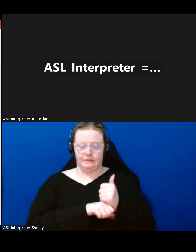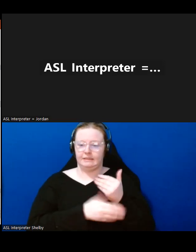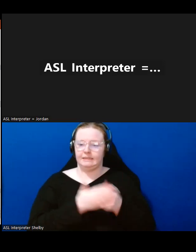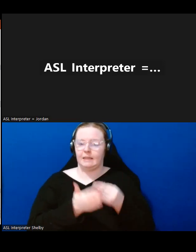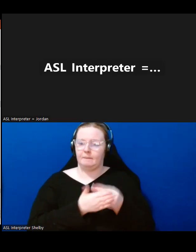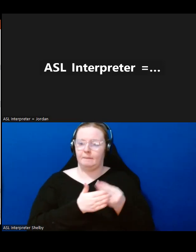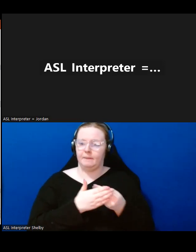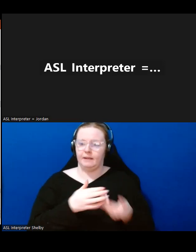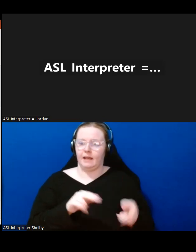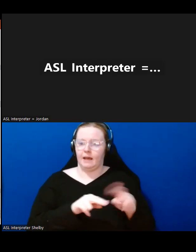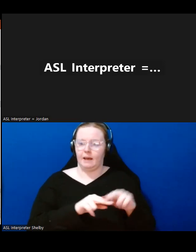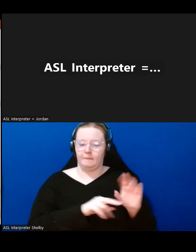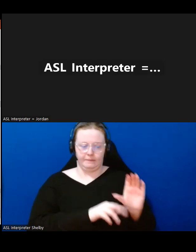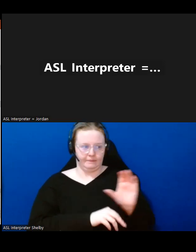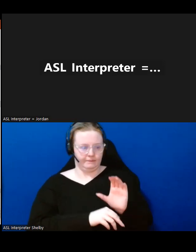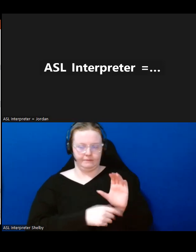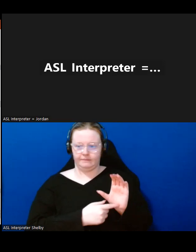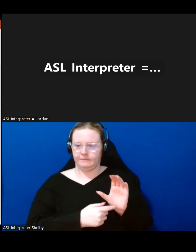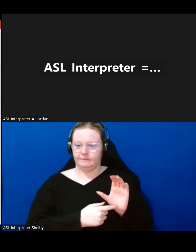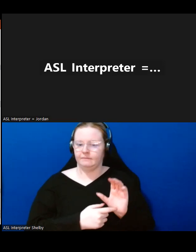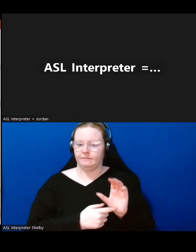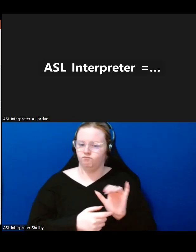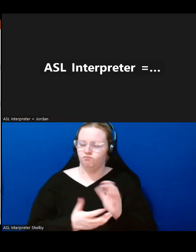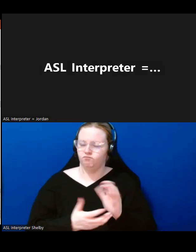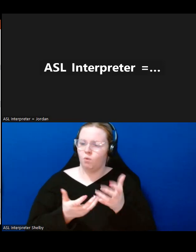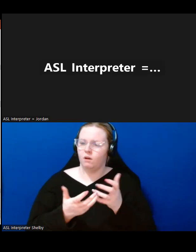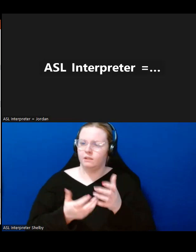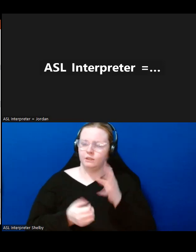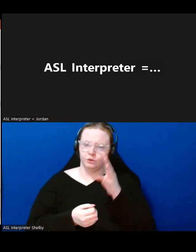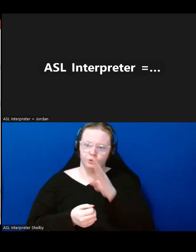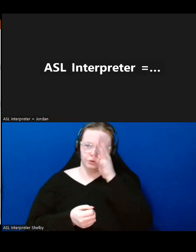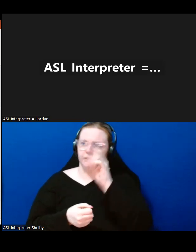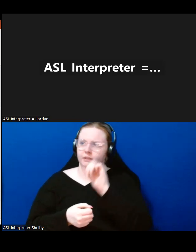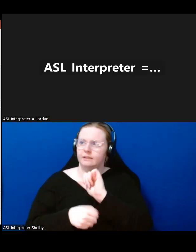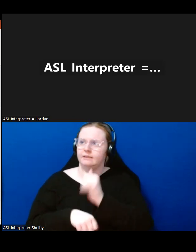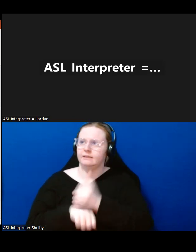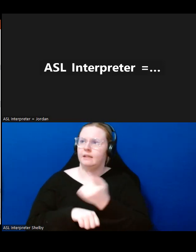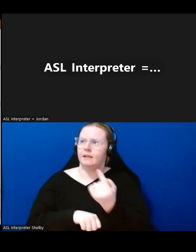And at the time, we wanted to create something that would